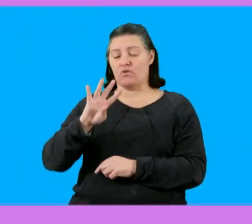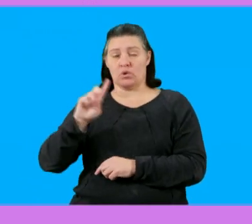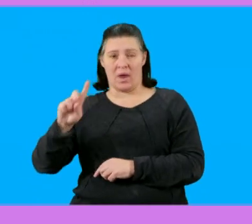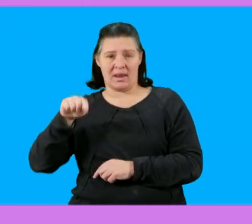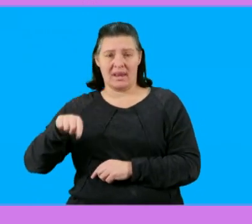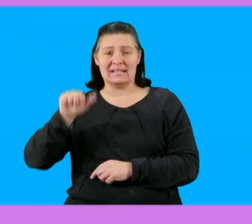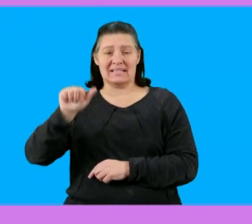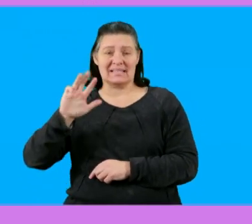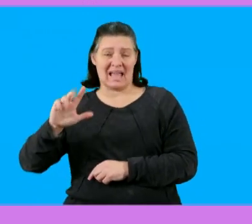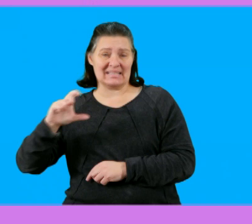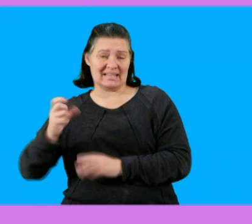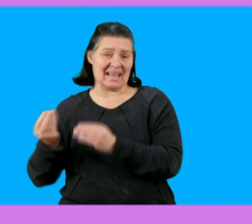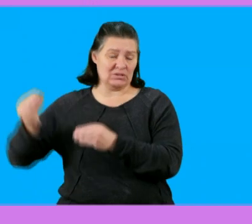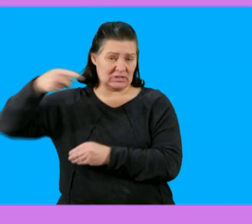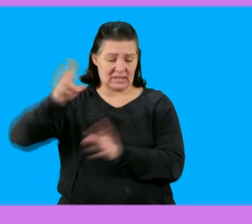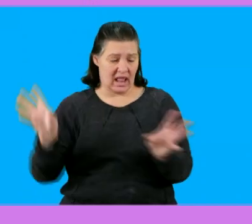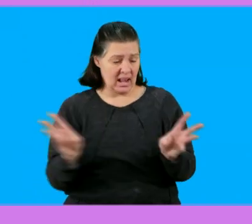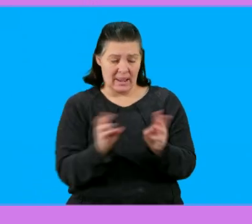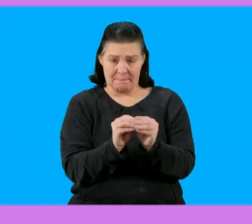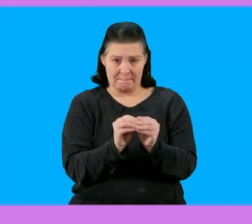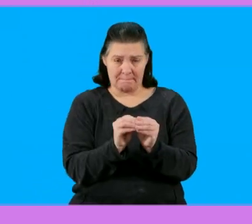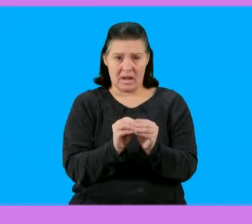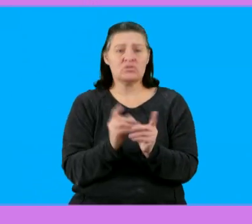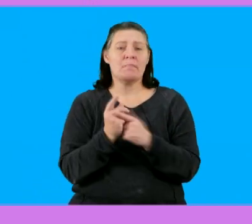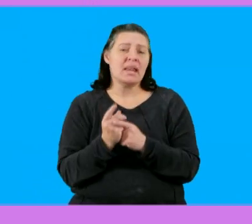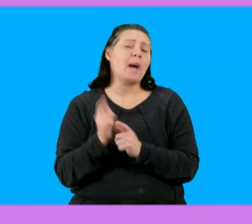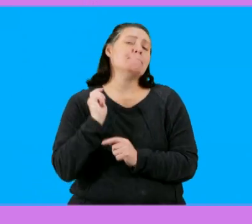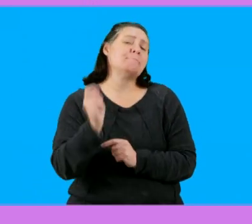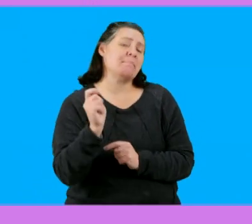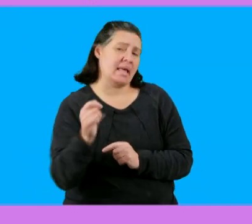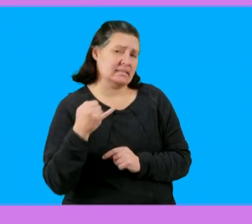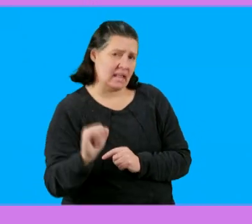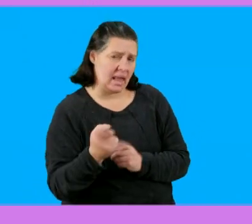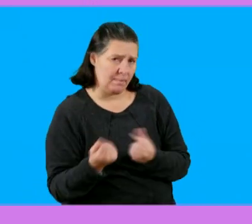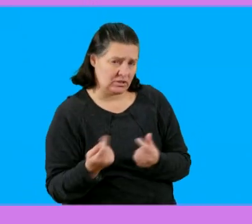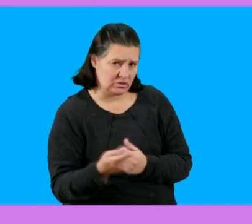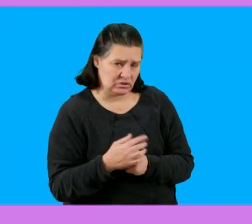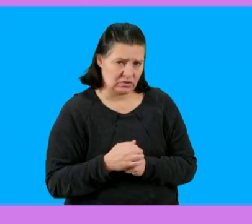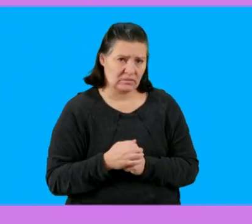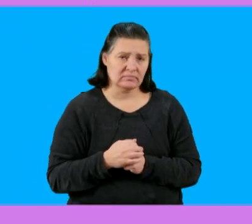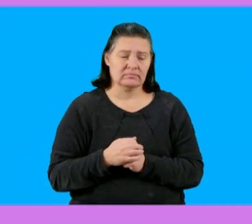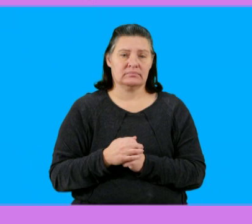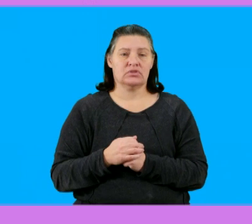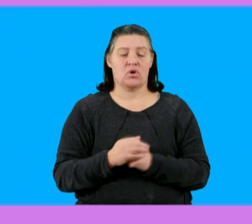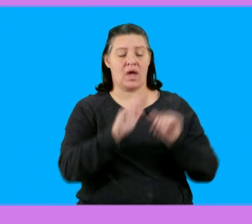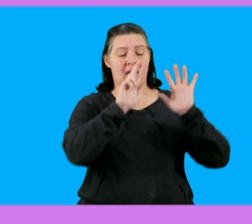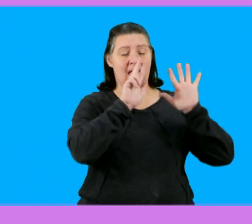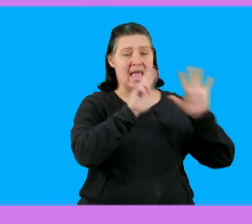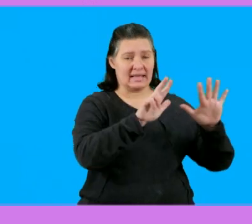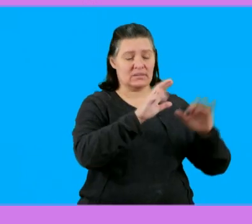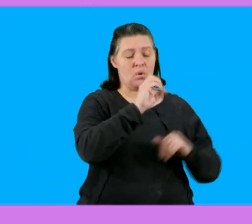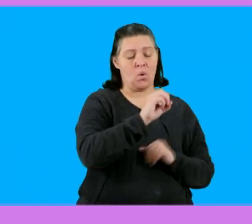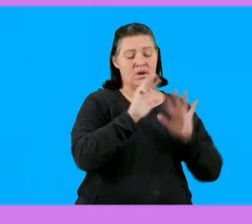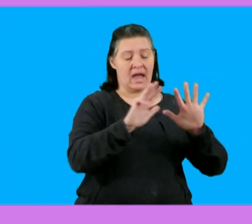5,041 rand and 69 cents to see what is the total amount outstanding. Okay, so I'm going to key that in, 8,099